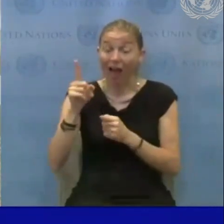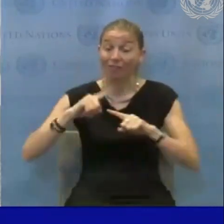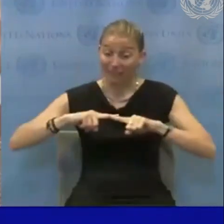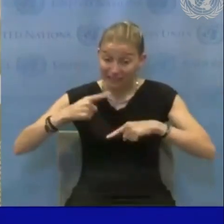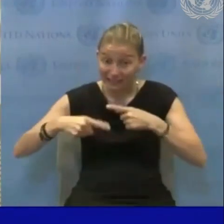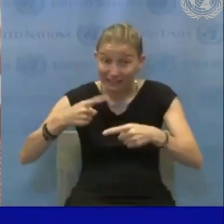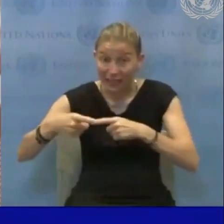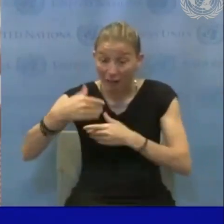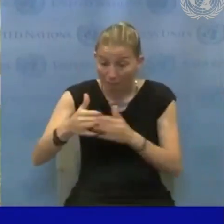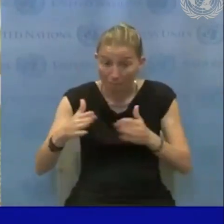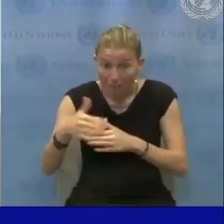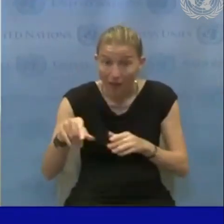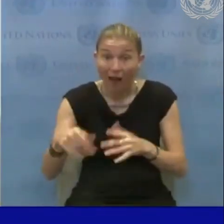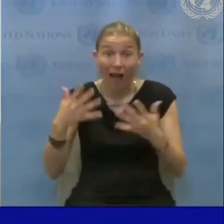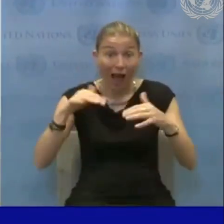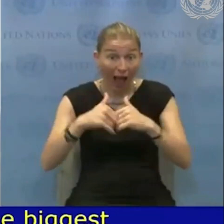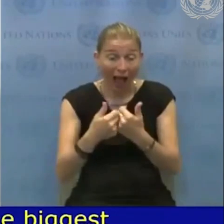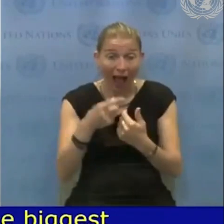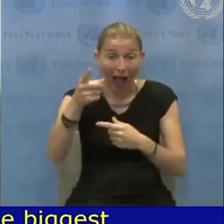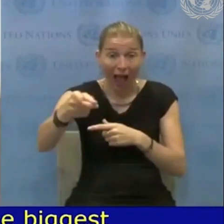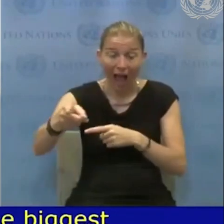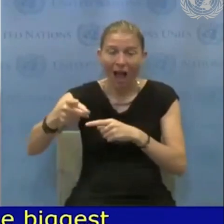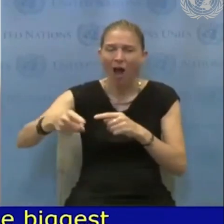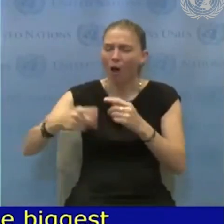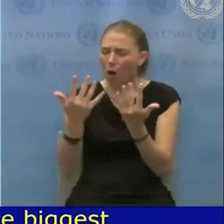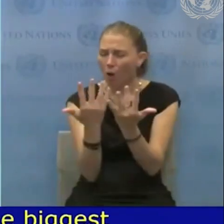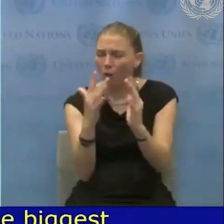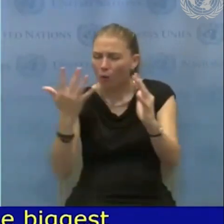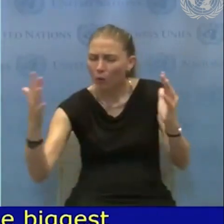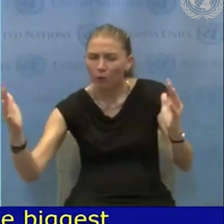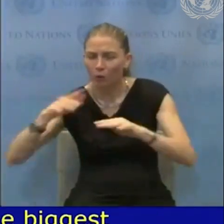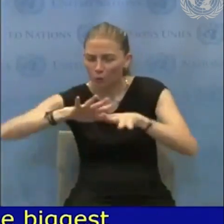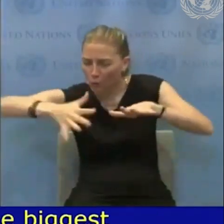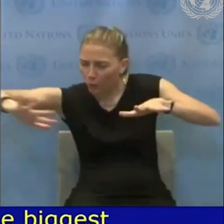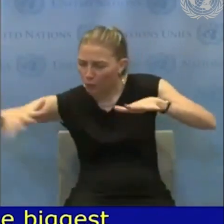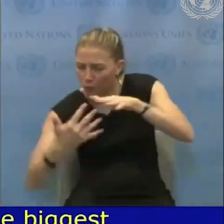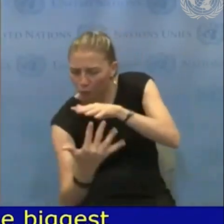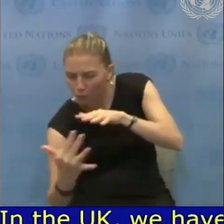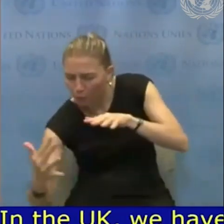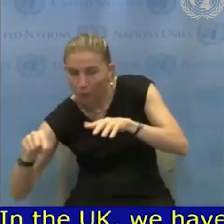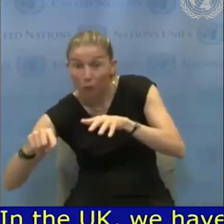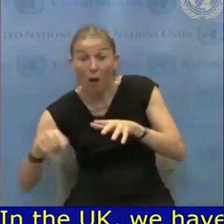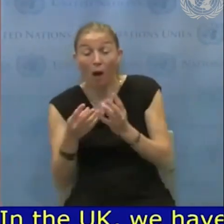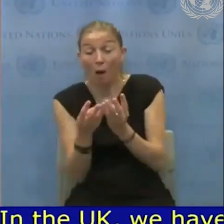seaweed and other plant extracts that biodegrades within just a few weeks.